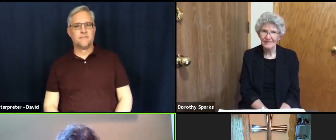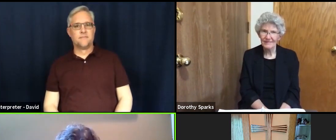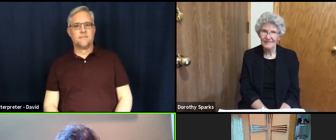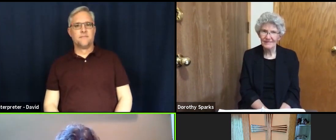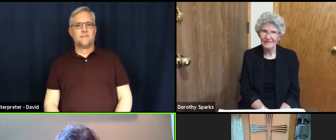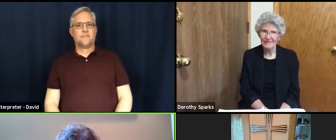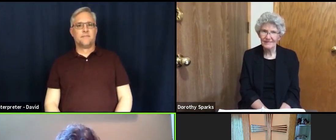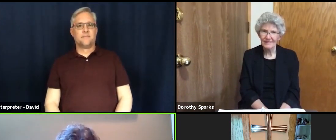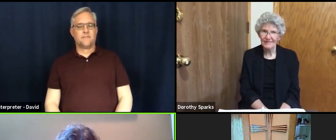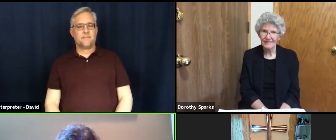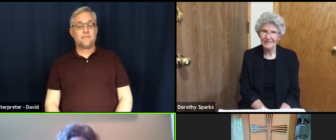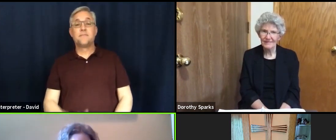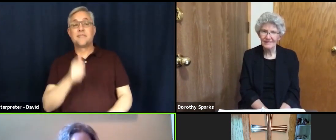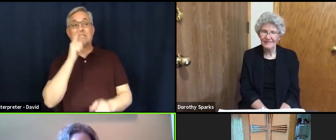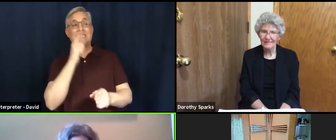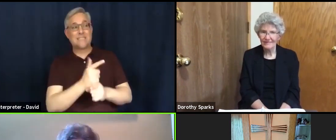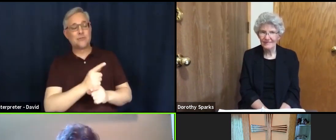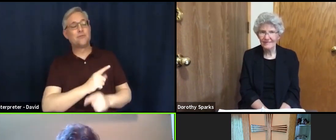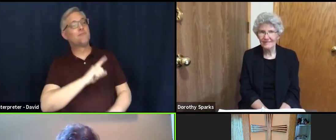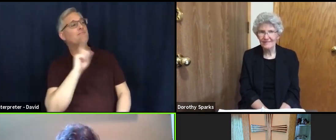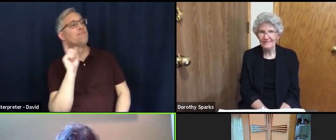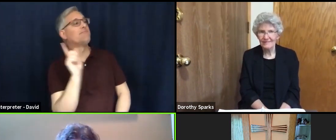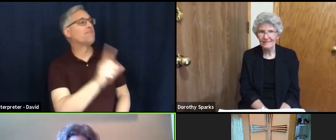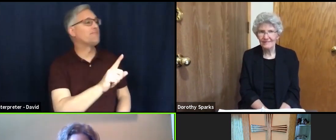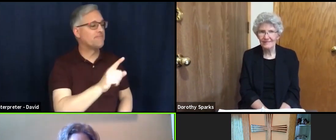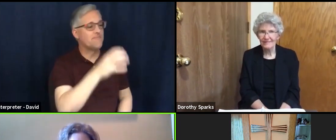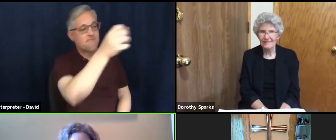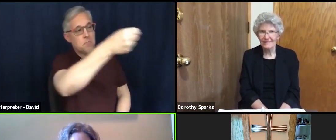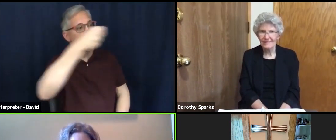So she picks a drink and goes to pay for it.